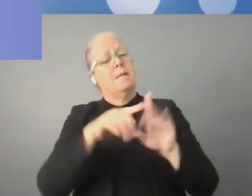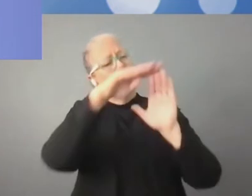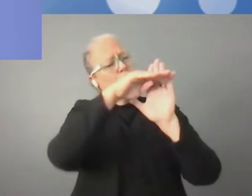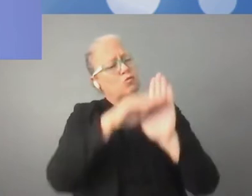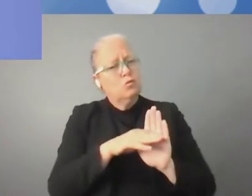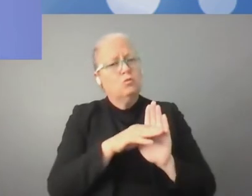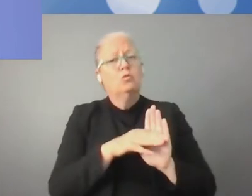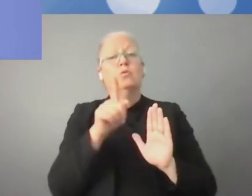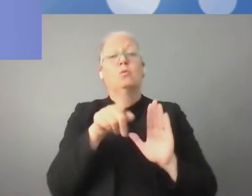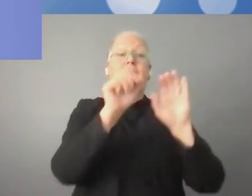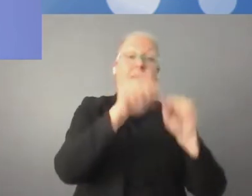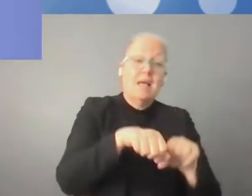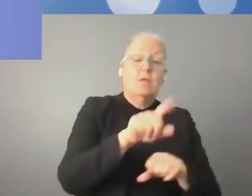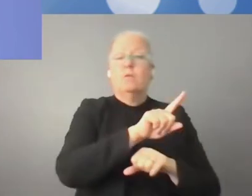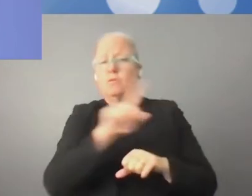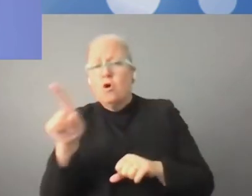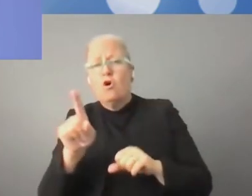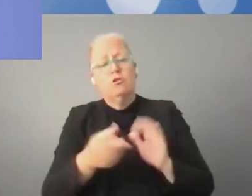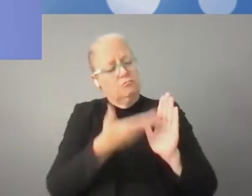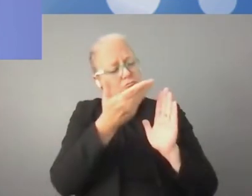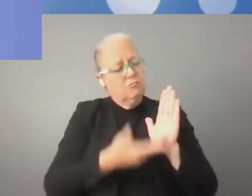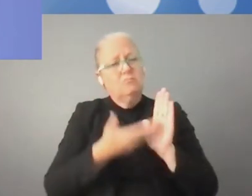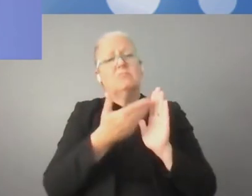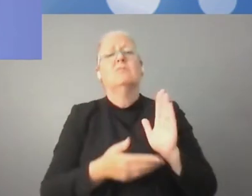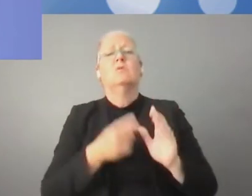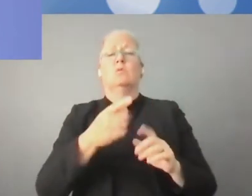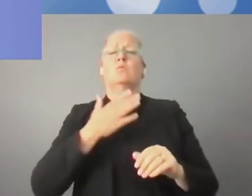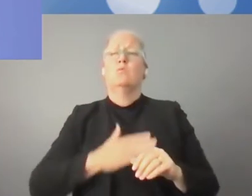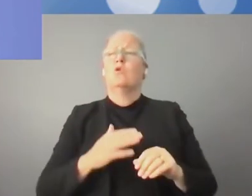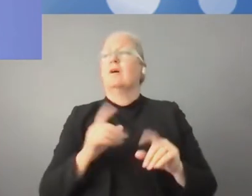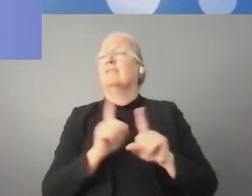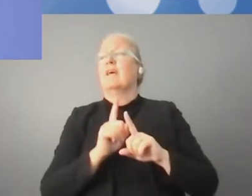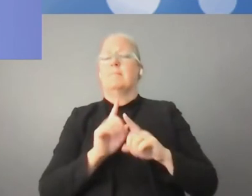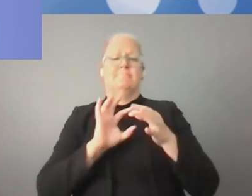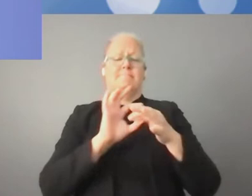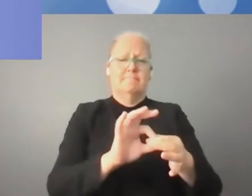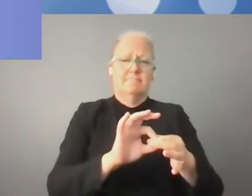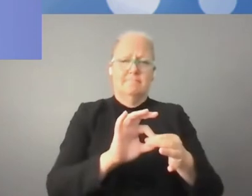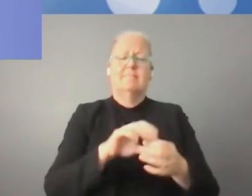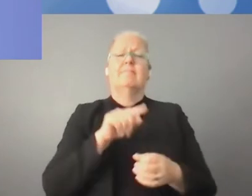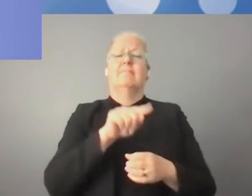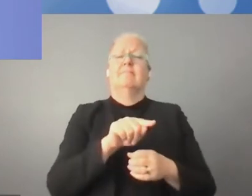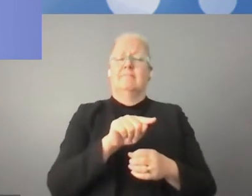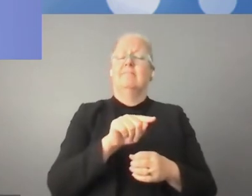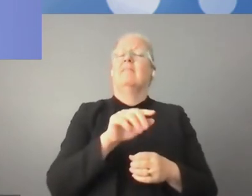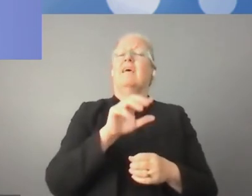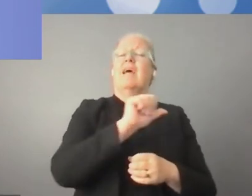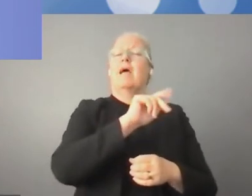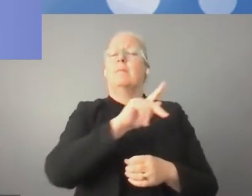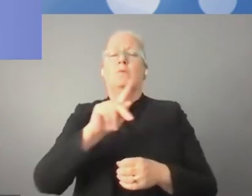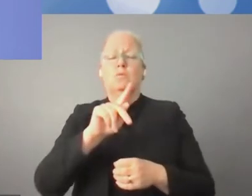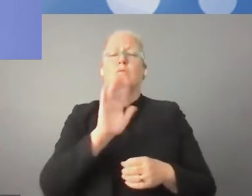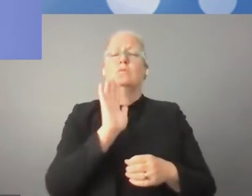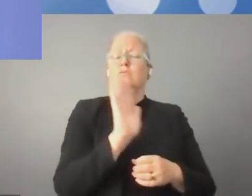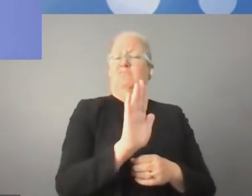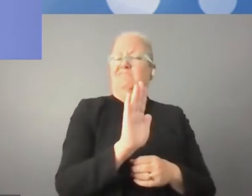do in terms of applications of artificial intelligence and this is what the businesses absolutely need for them to